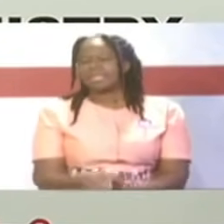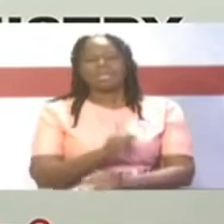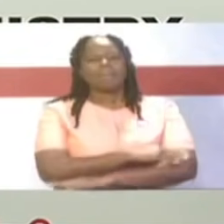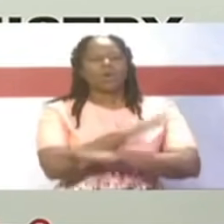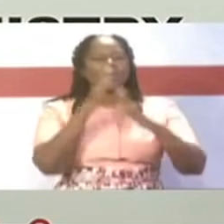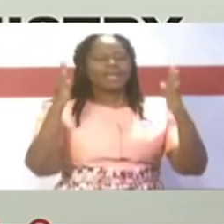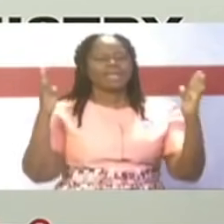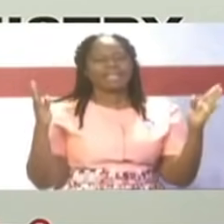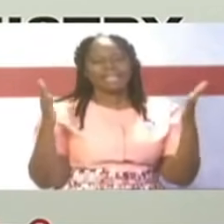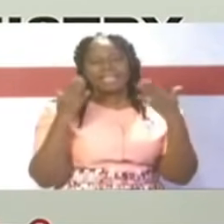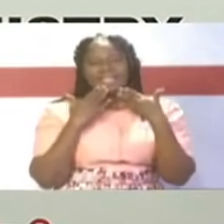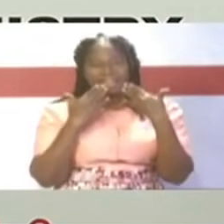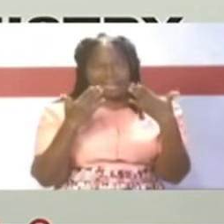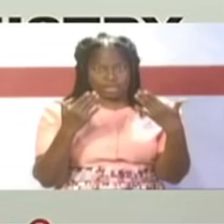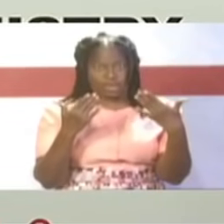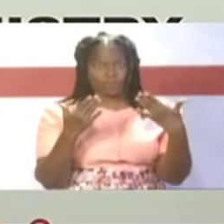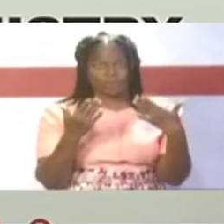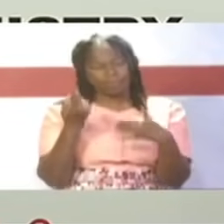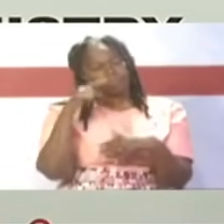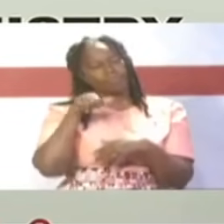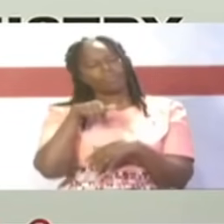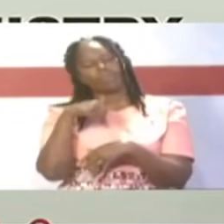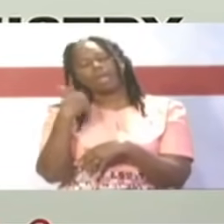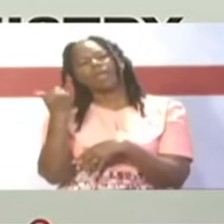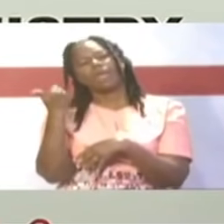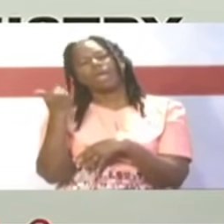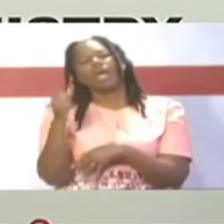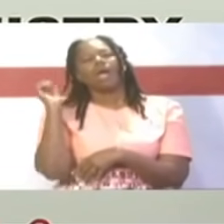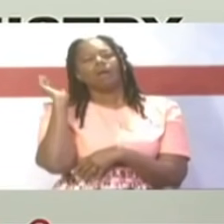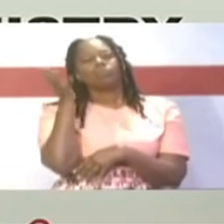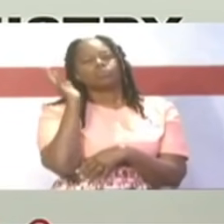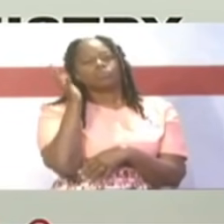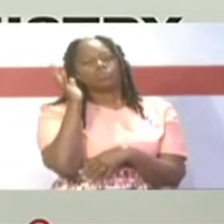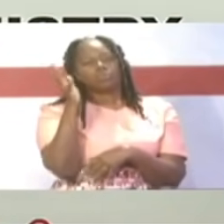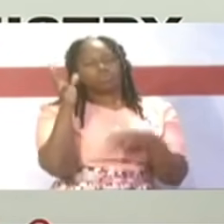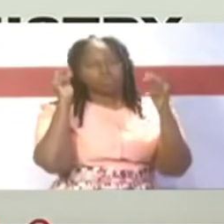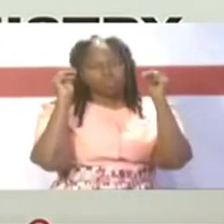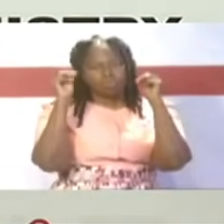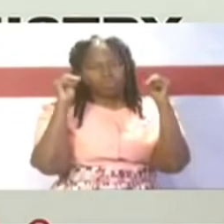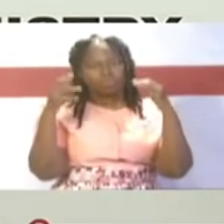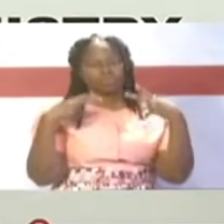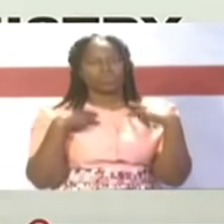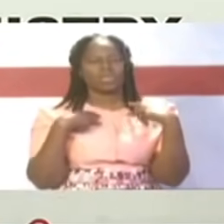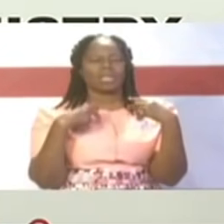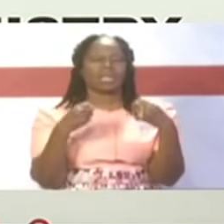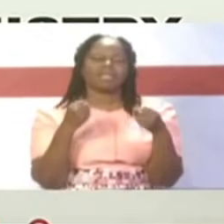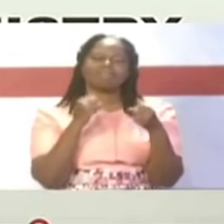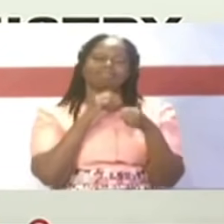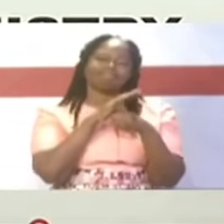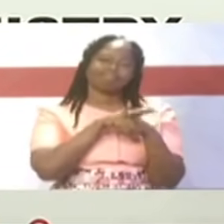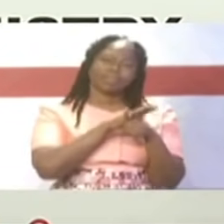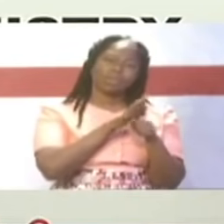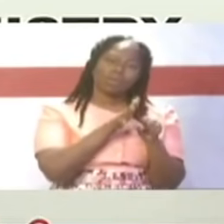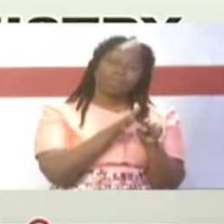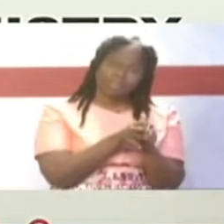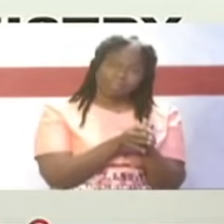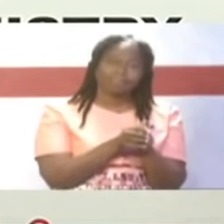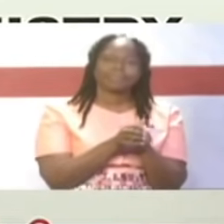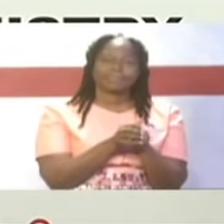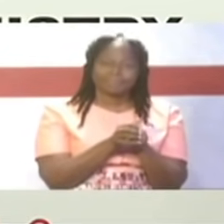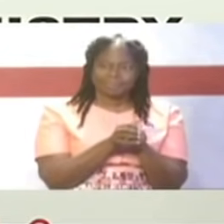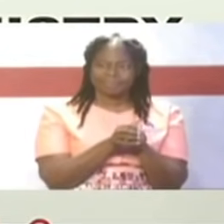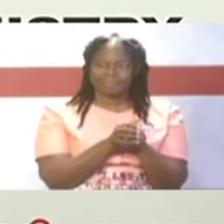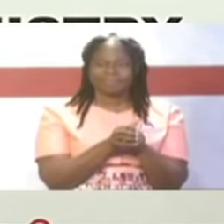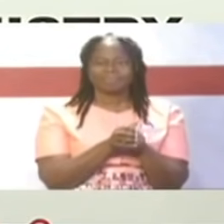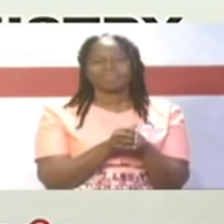good morning. Thank you for joining us for another Ministry of Health virtual media conference on the COVID-19 response. Our